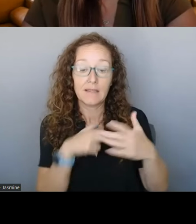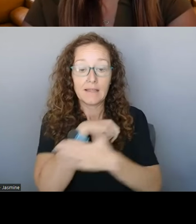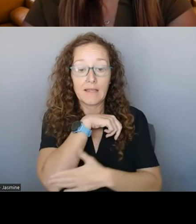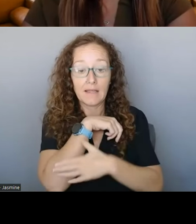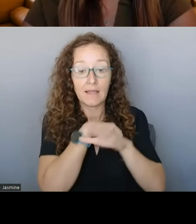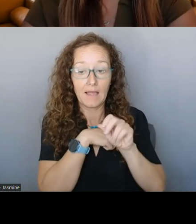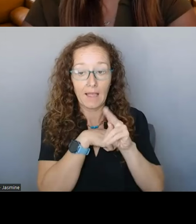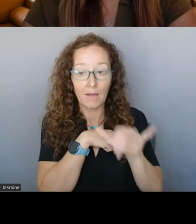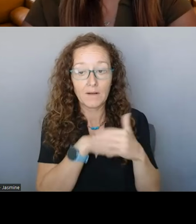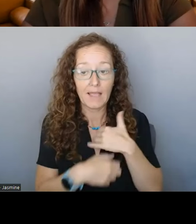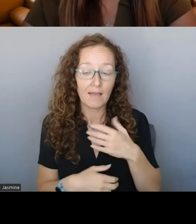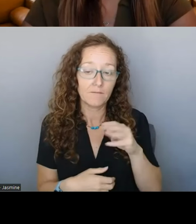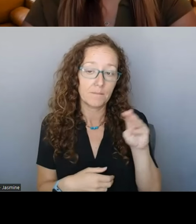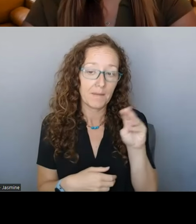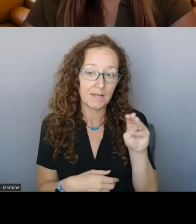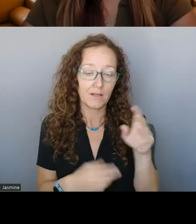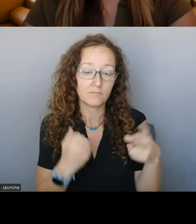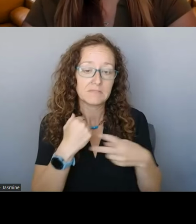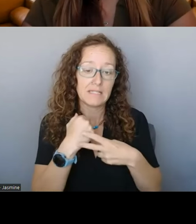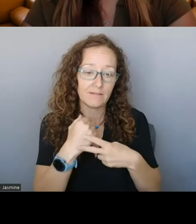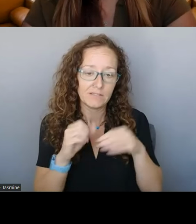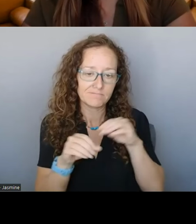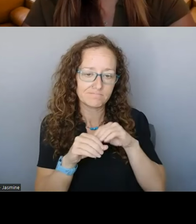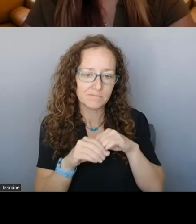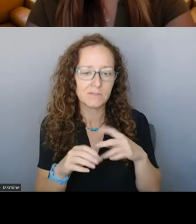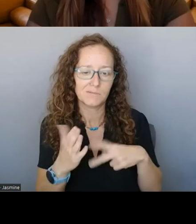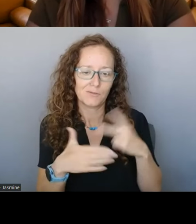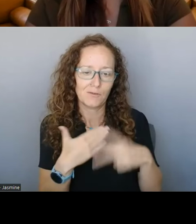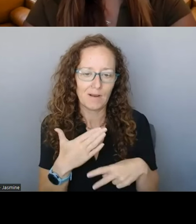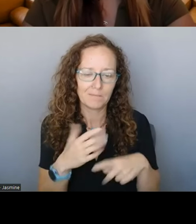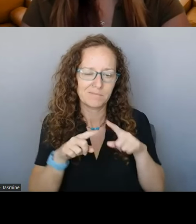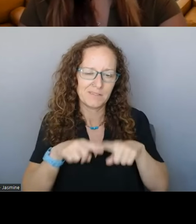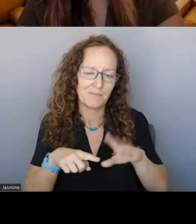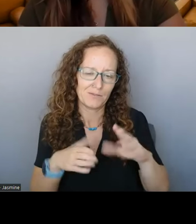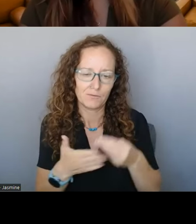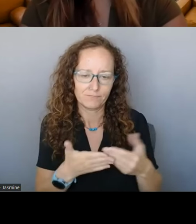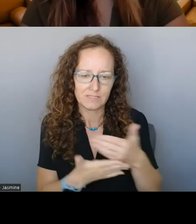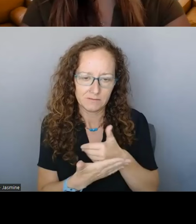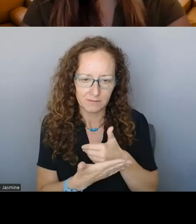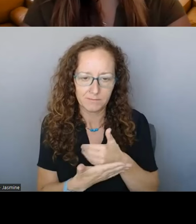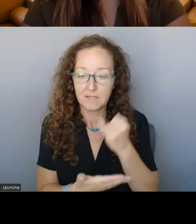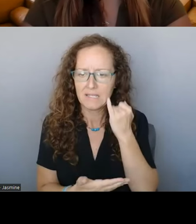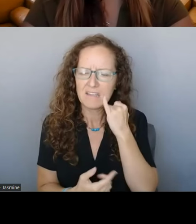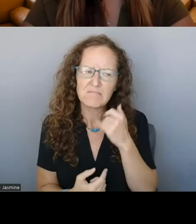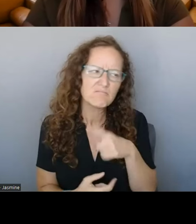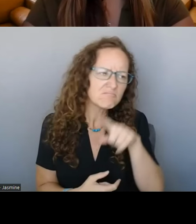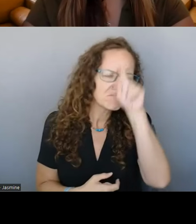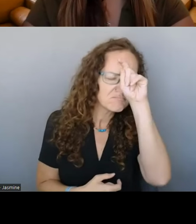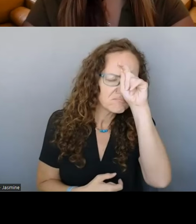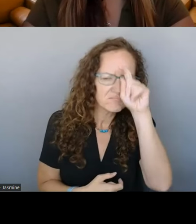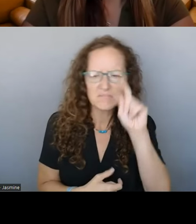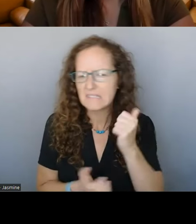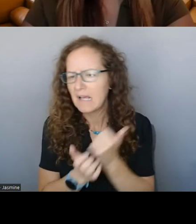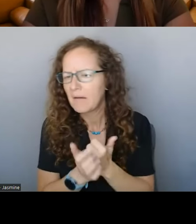are also income-based. If you need assistance with these, you have questions about what the income